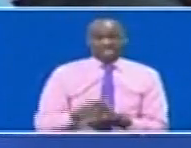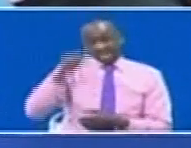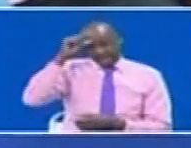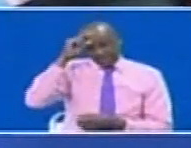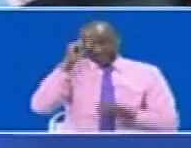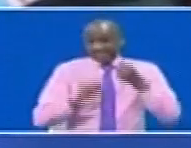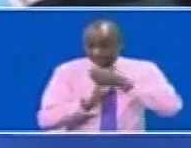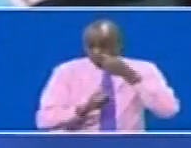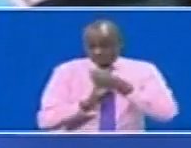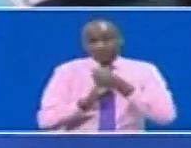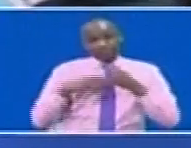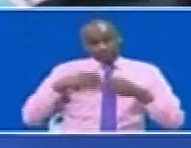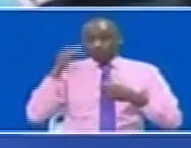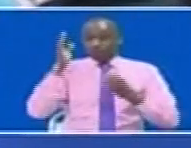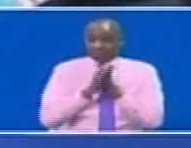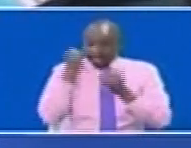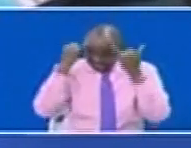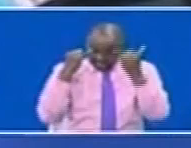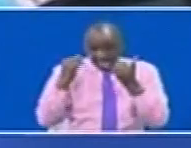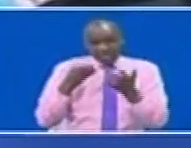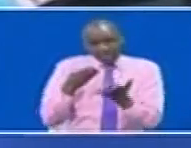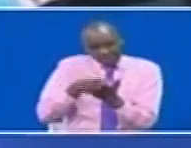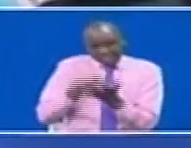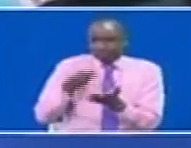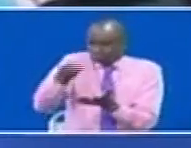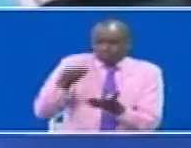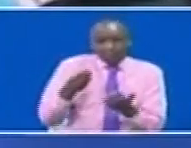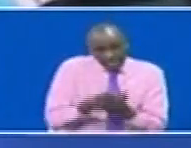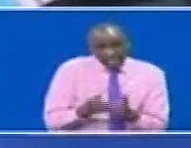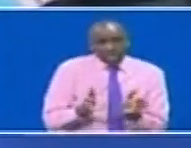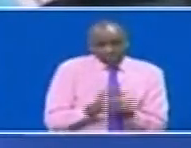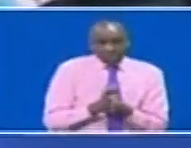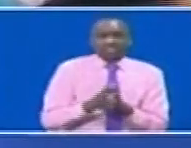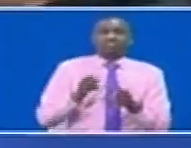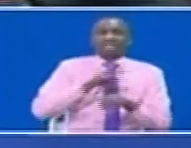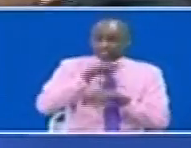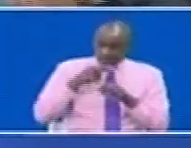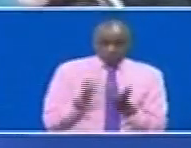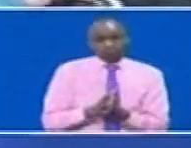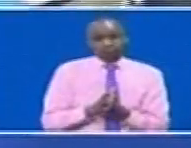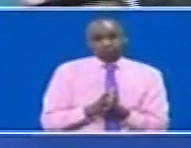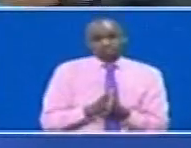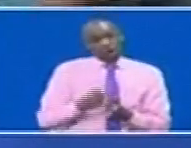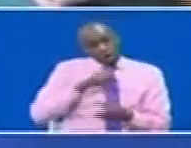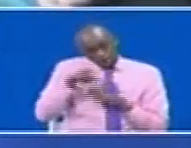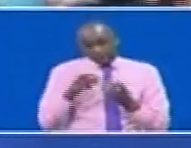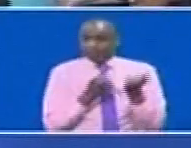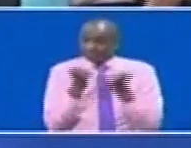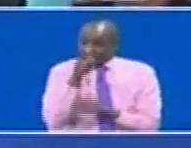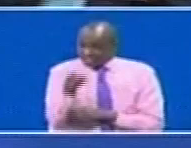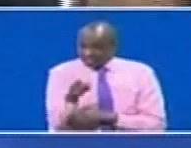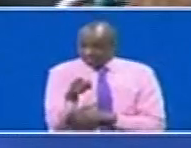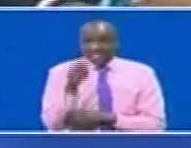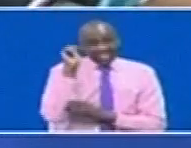support to innovators is moving in the direction from financing to strengthening the national innovation ecosystem around enterprise, Kenya